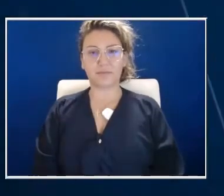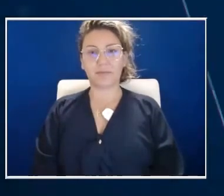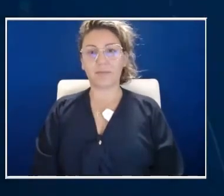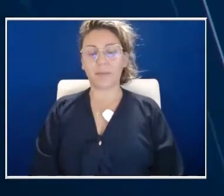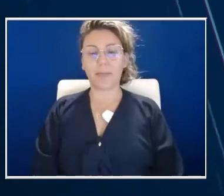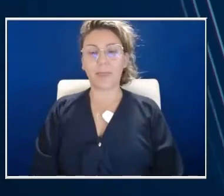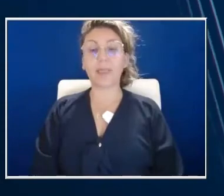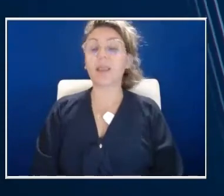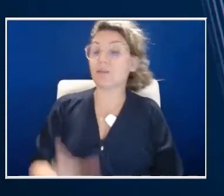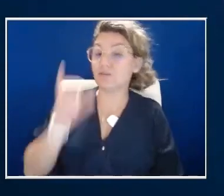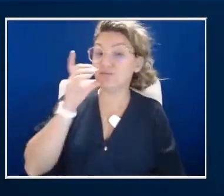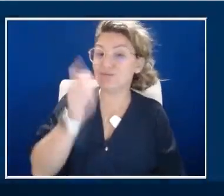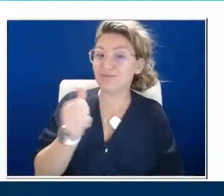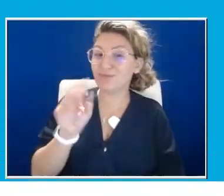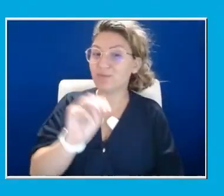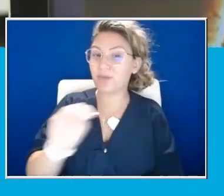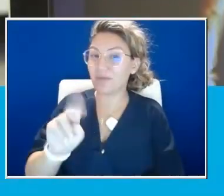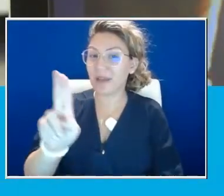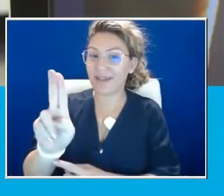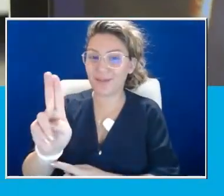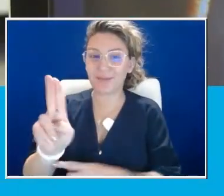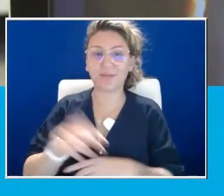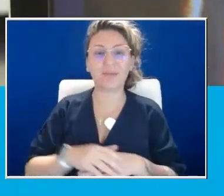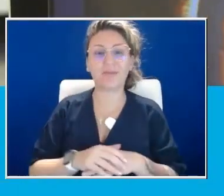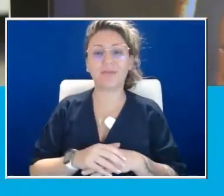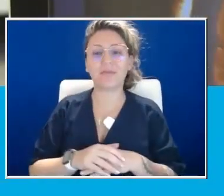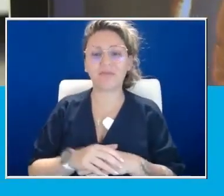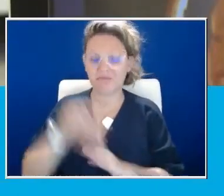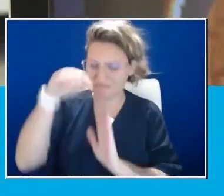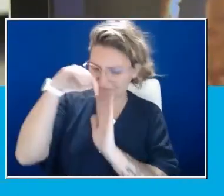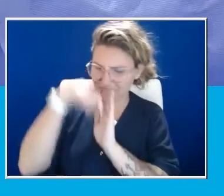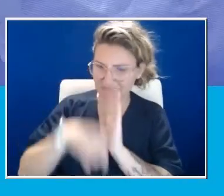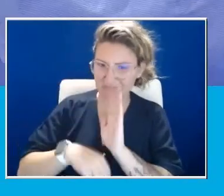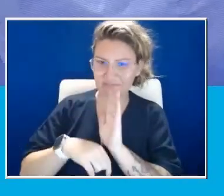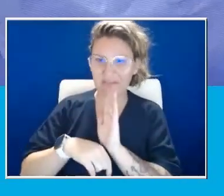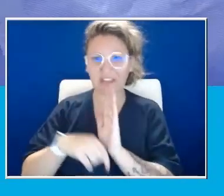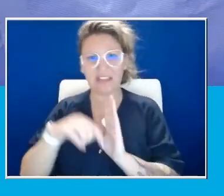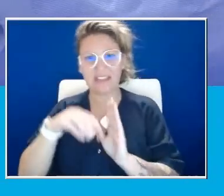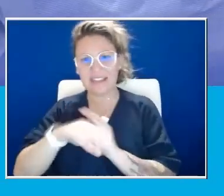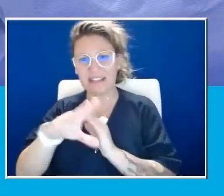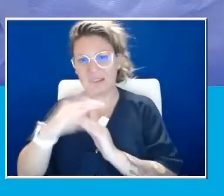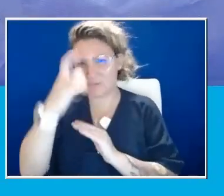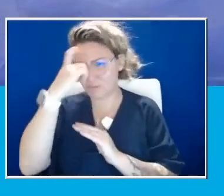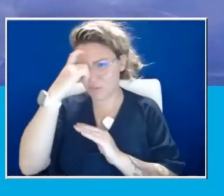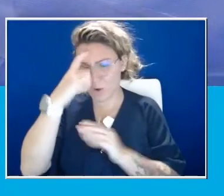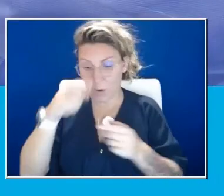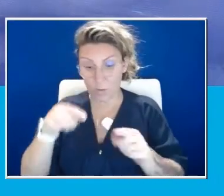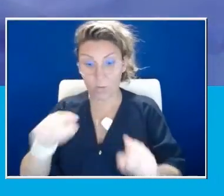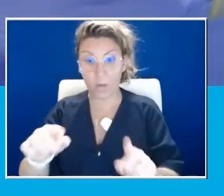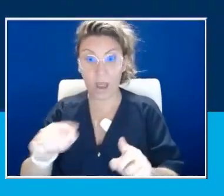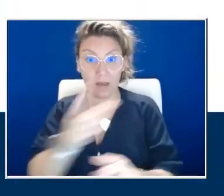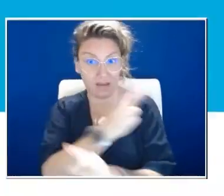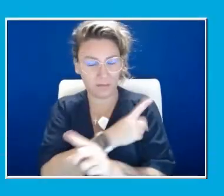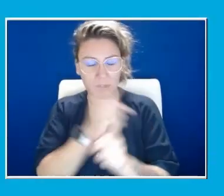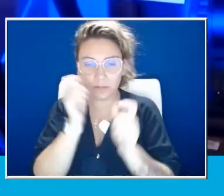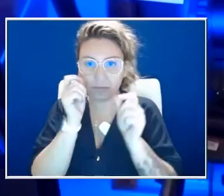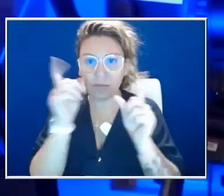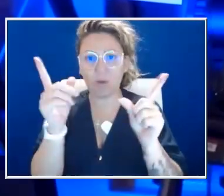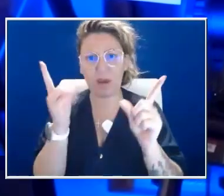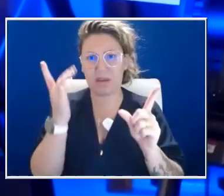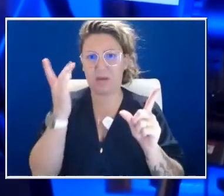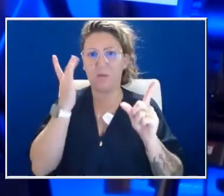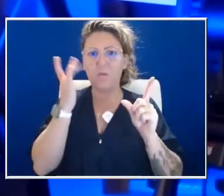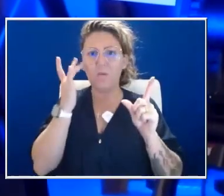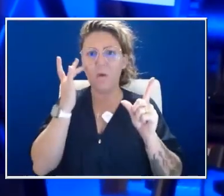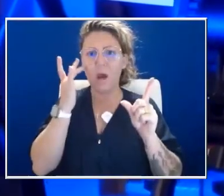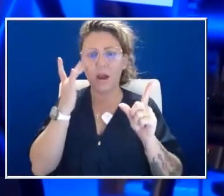Coming up tomorrow on the Morning Medical Update, going deep inside the brain while the patient is awake. Why? I'm